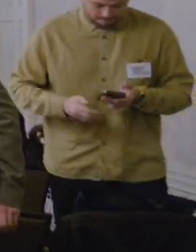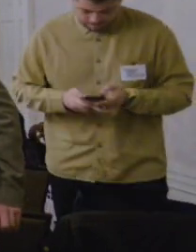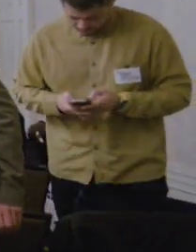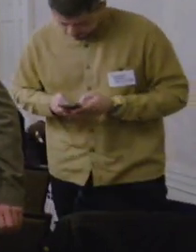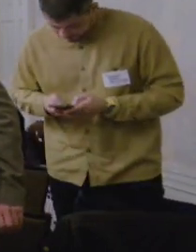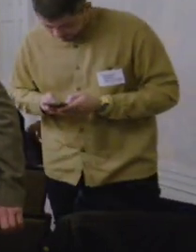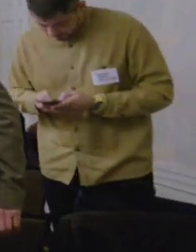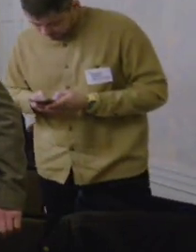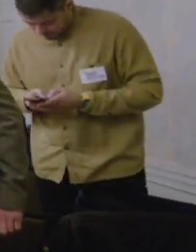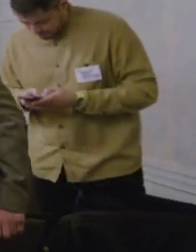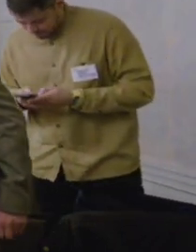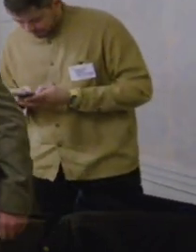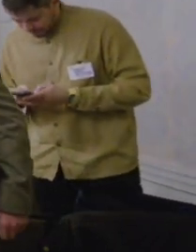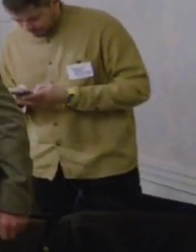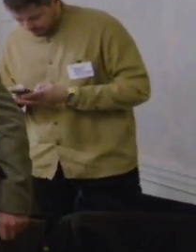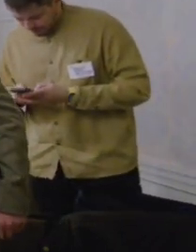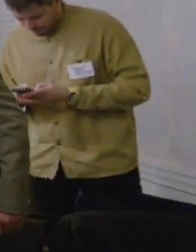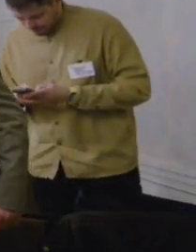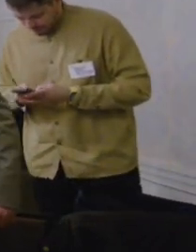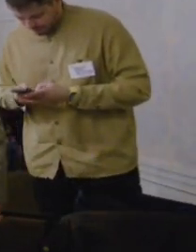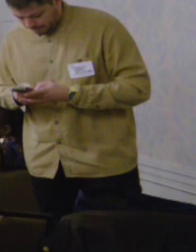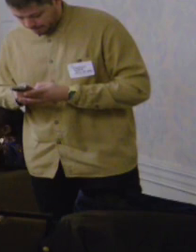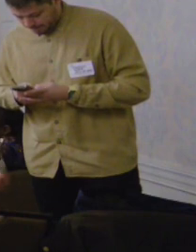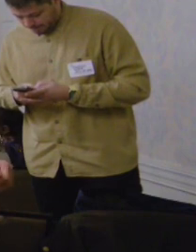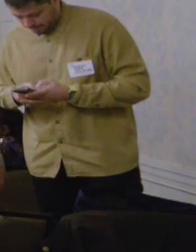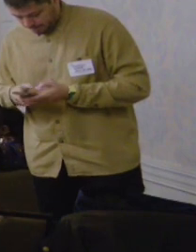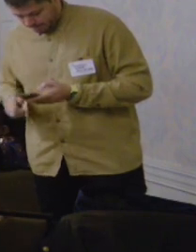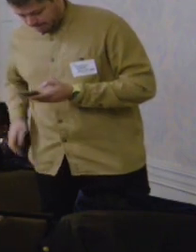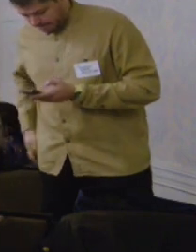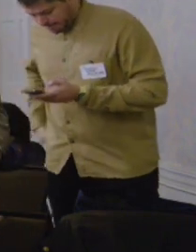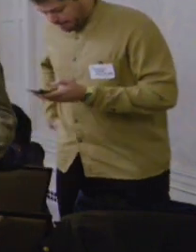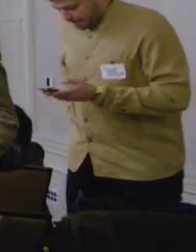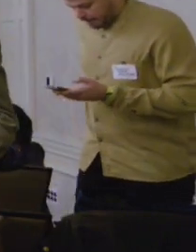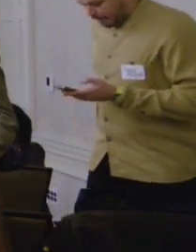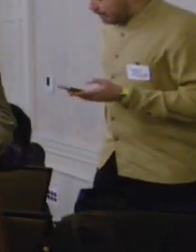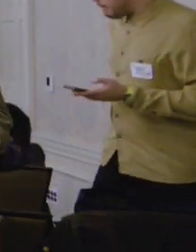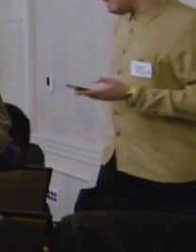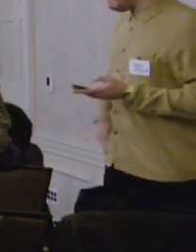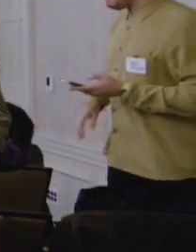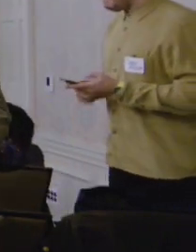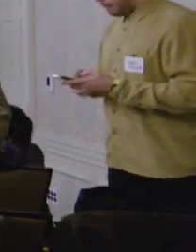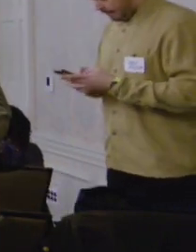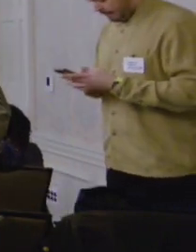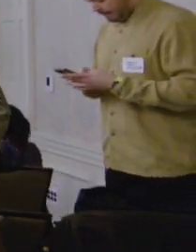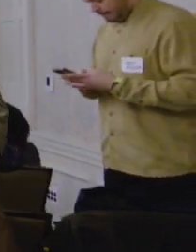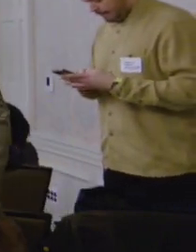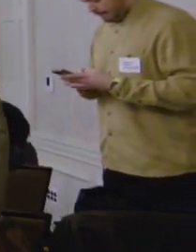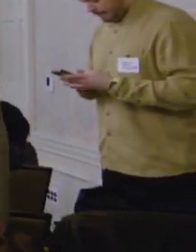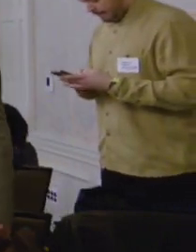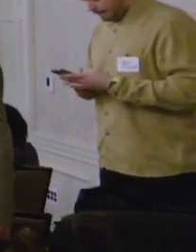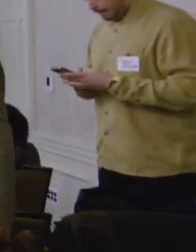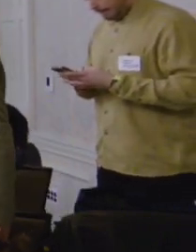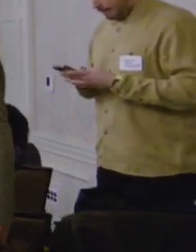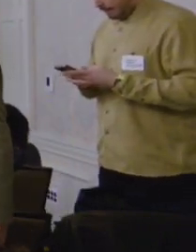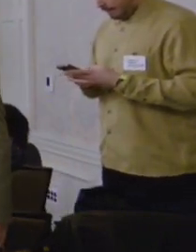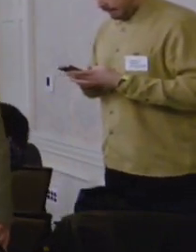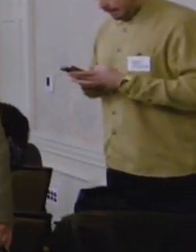core teacher and how they can coach the teacher. And at that time we use the